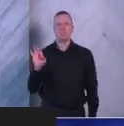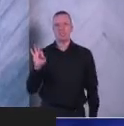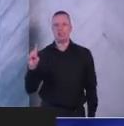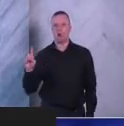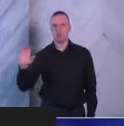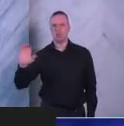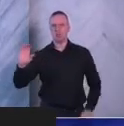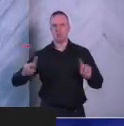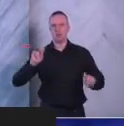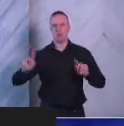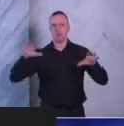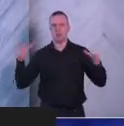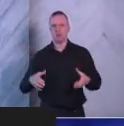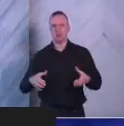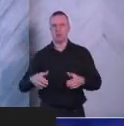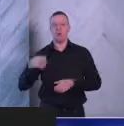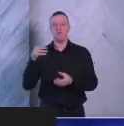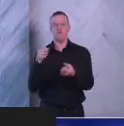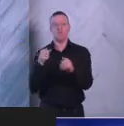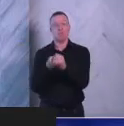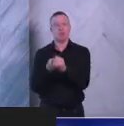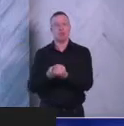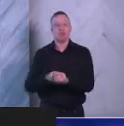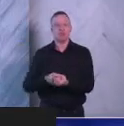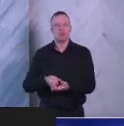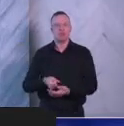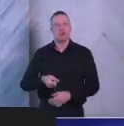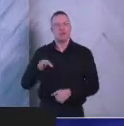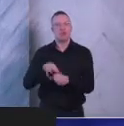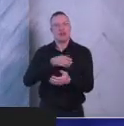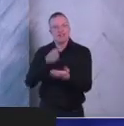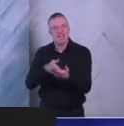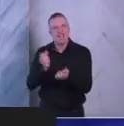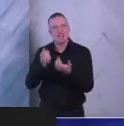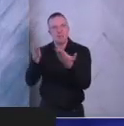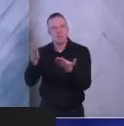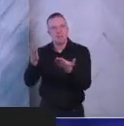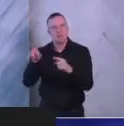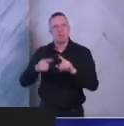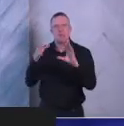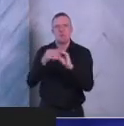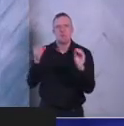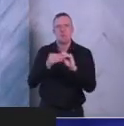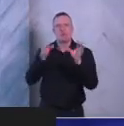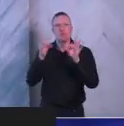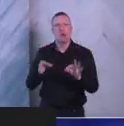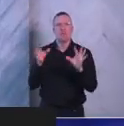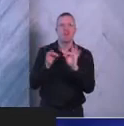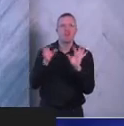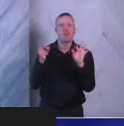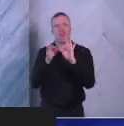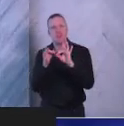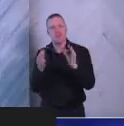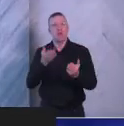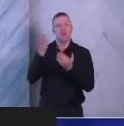Conservative members of Parliament not only voted against that motion, but used it as an opportunity to continue to suggest